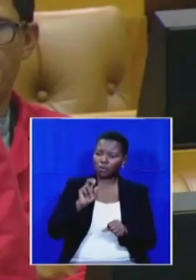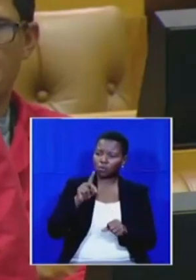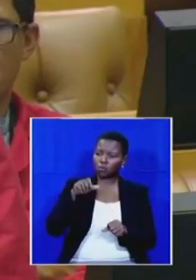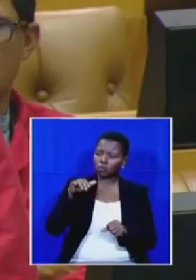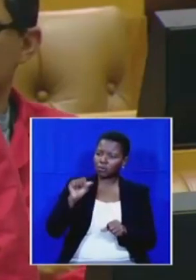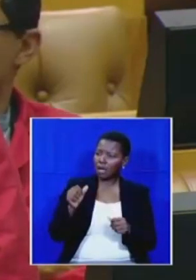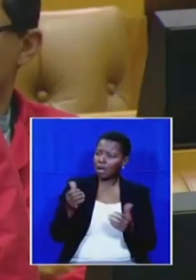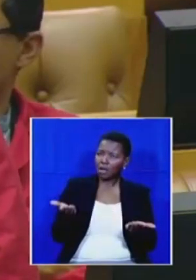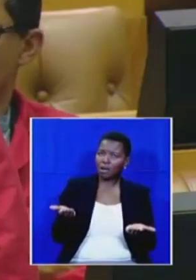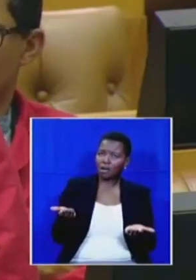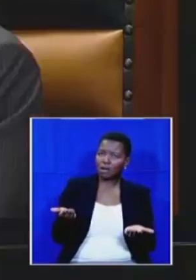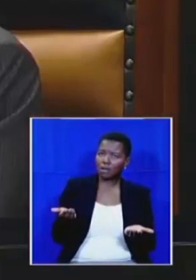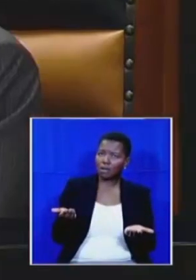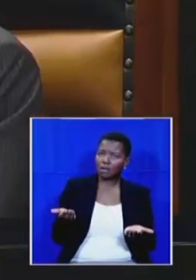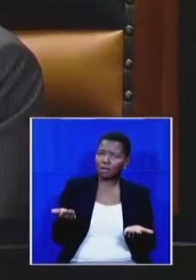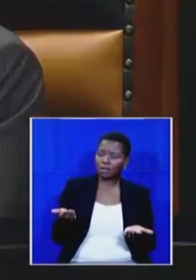Honourable